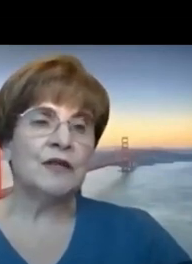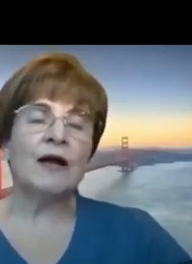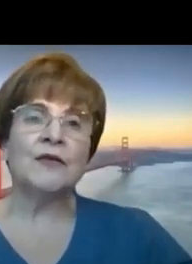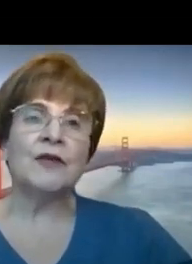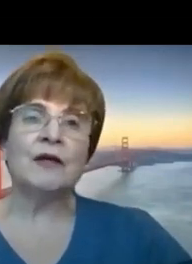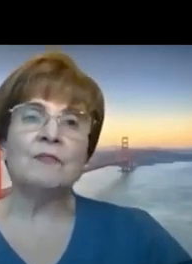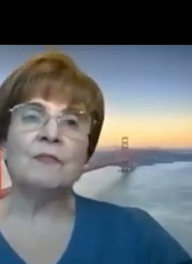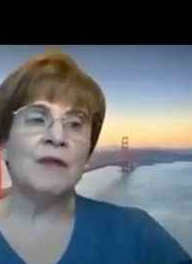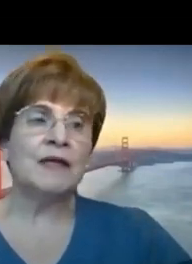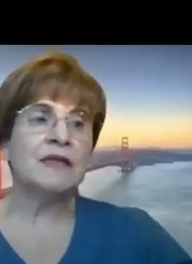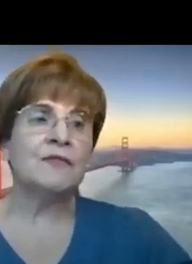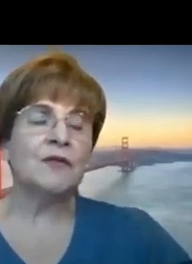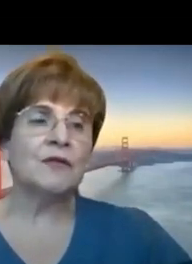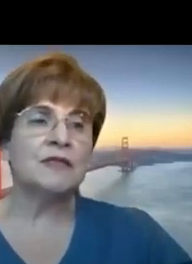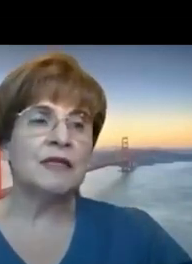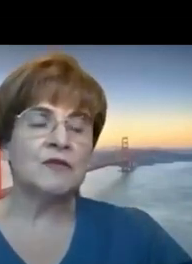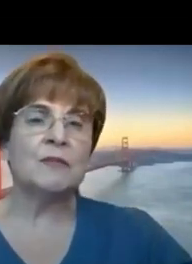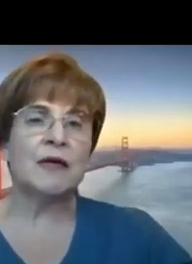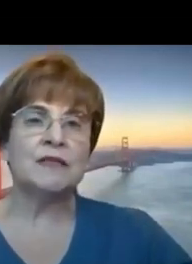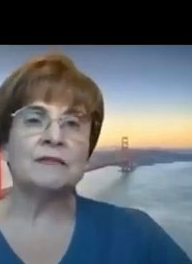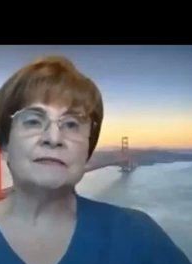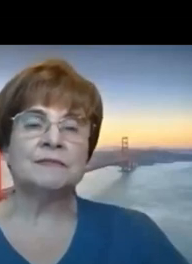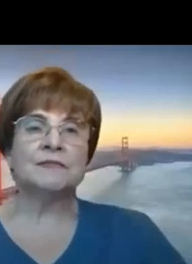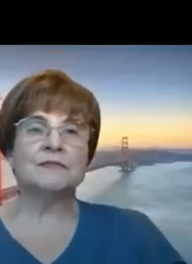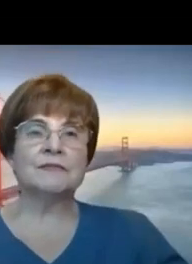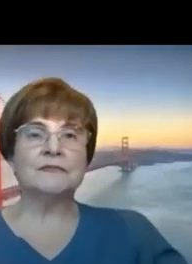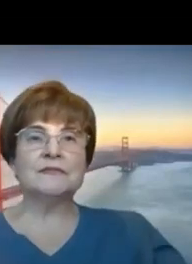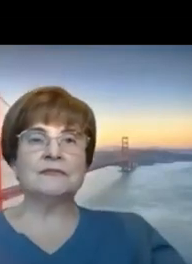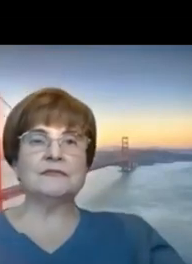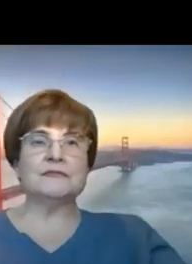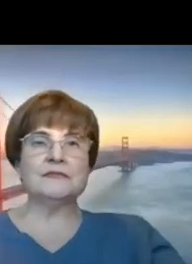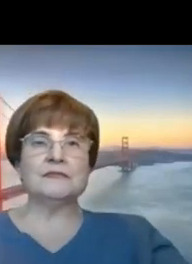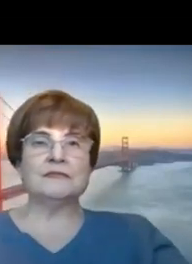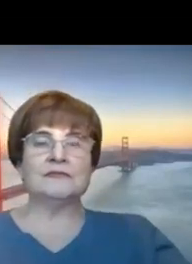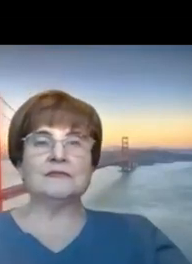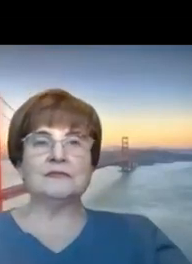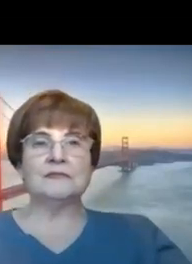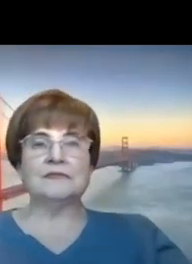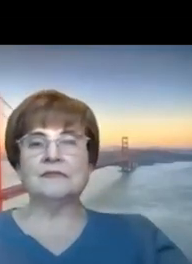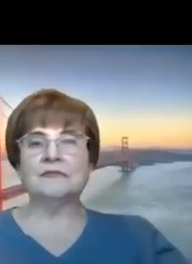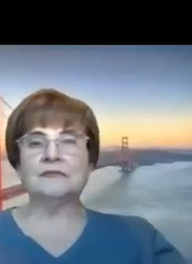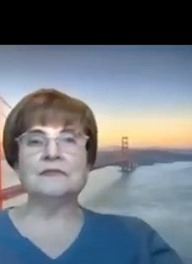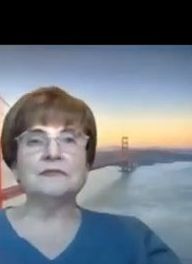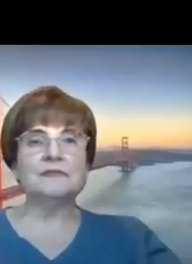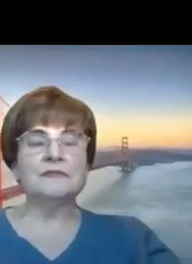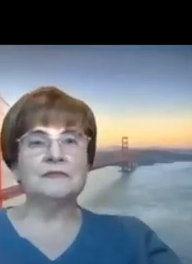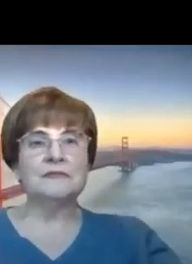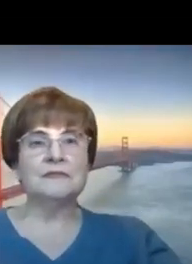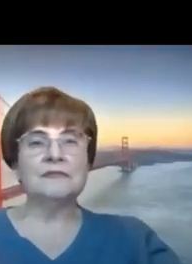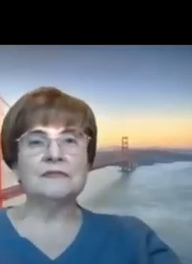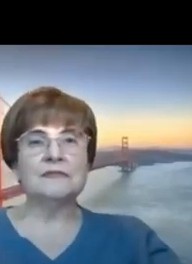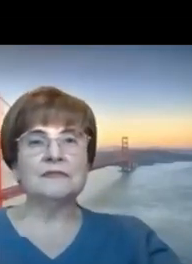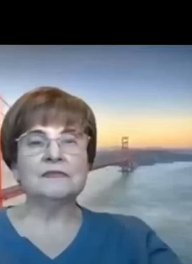fixtures that are out there to help make safer space. Thank you. Yes, we've had numerous